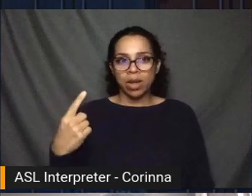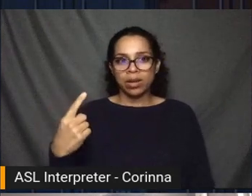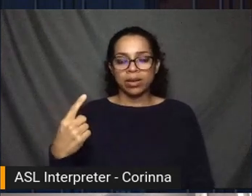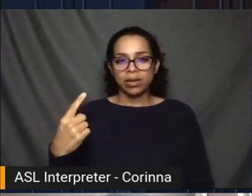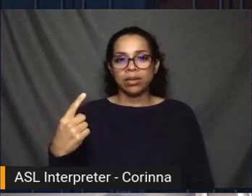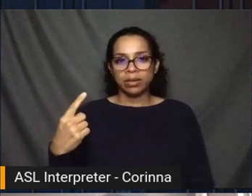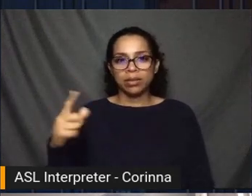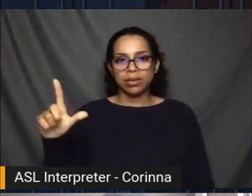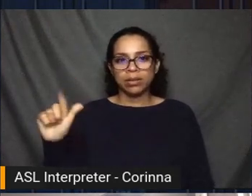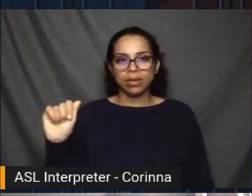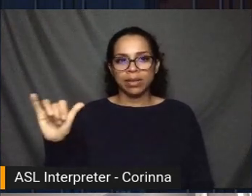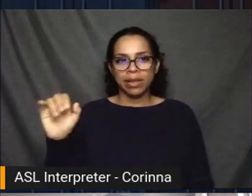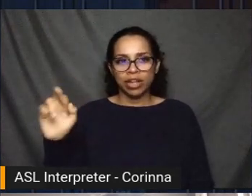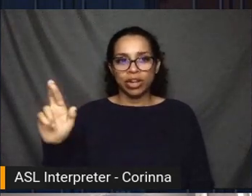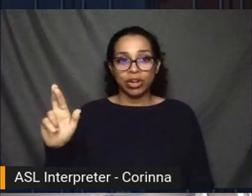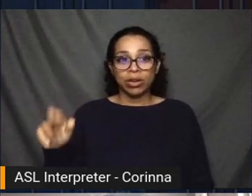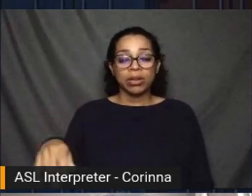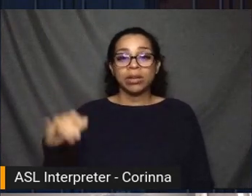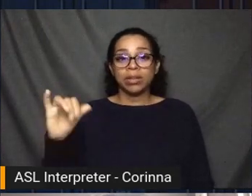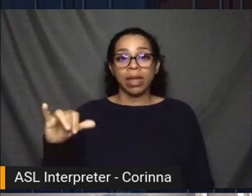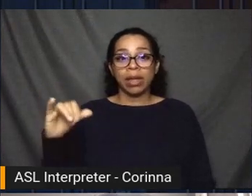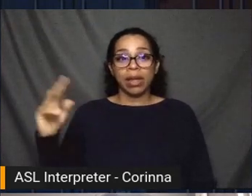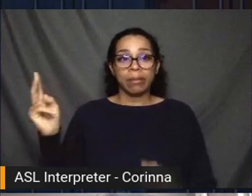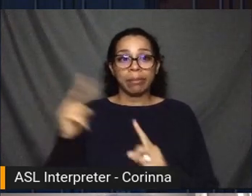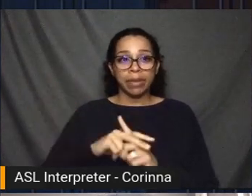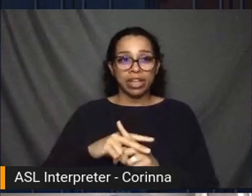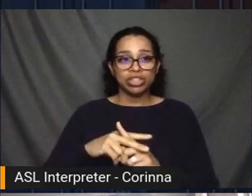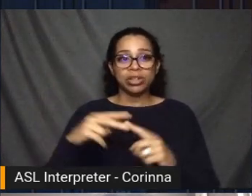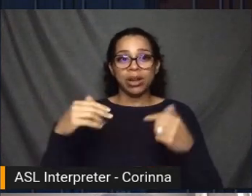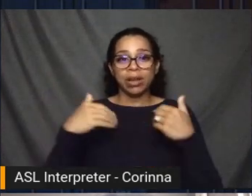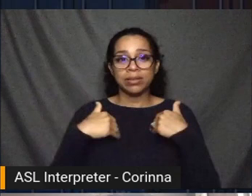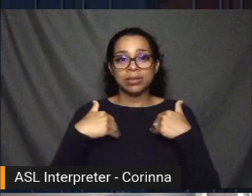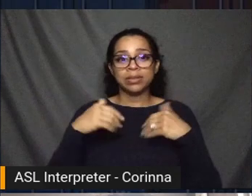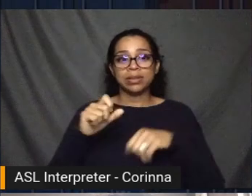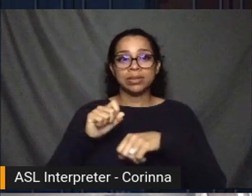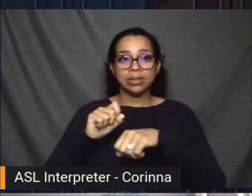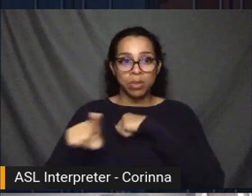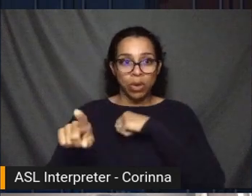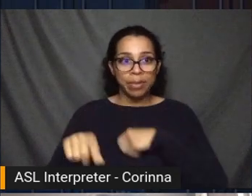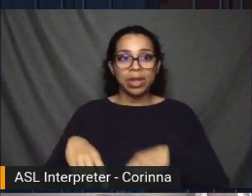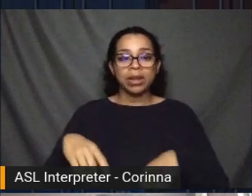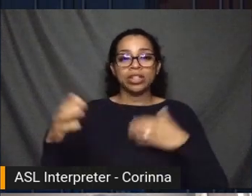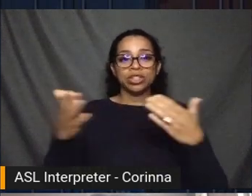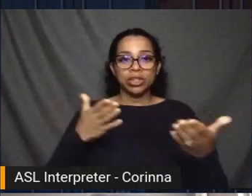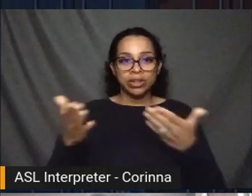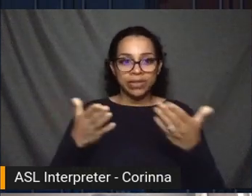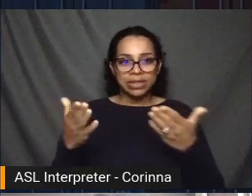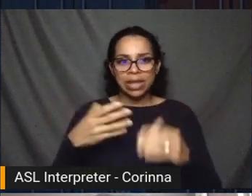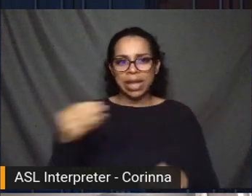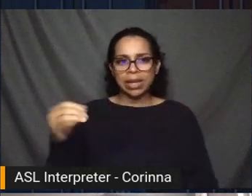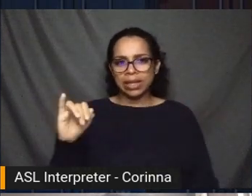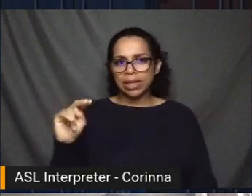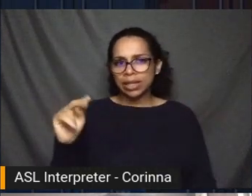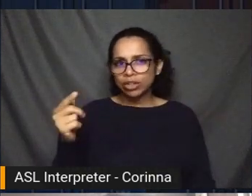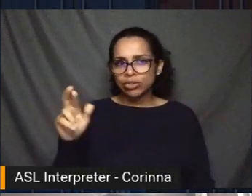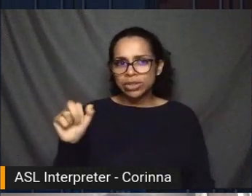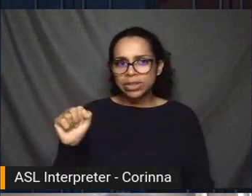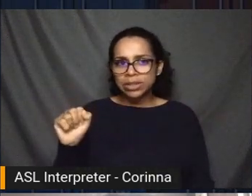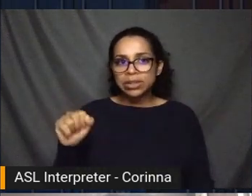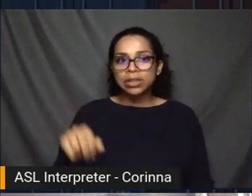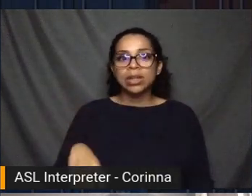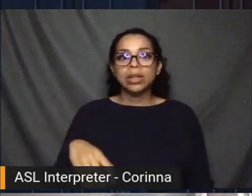application basically consists of a deployment, a service, and an ingress. So, and the idea is to create